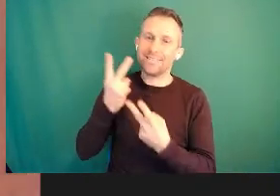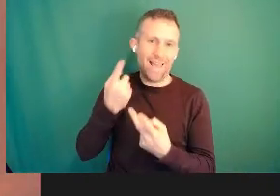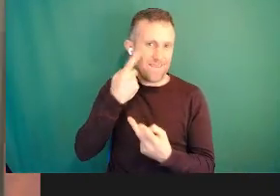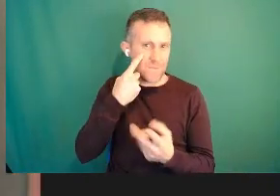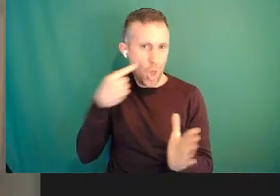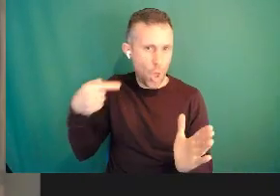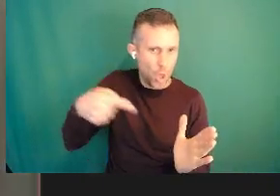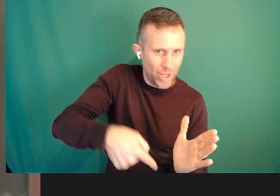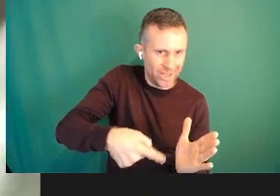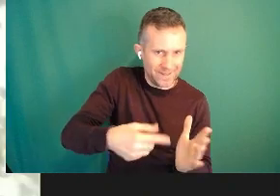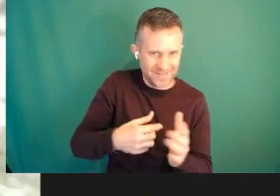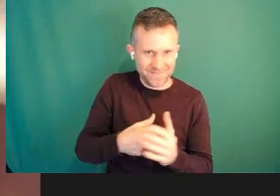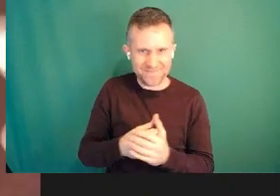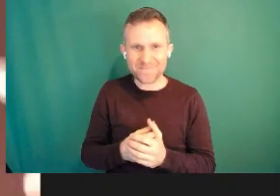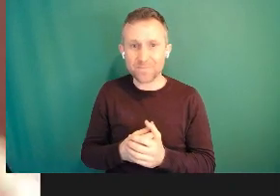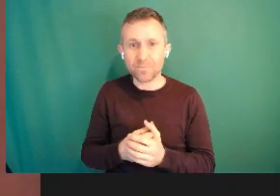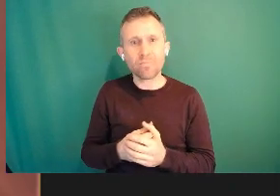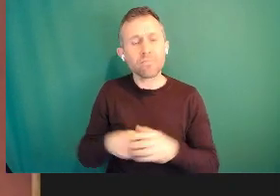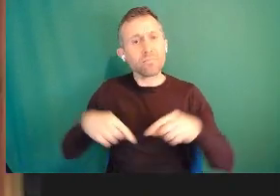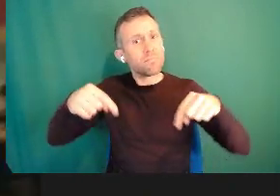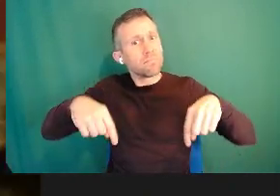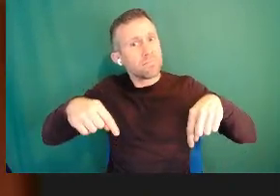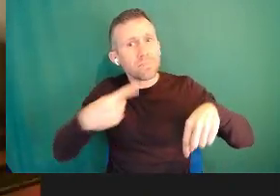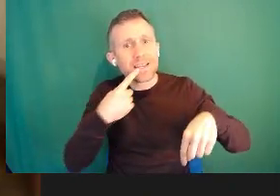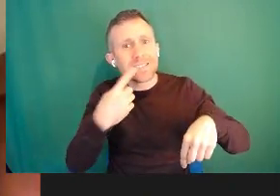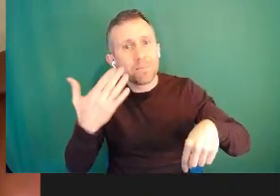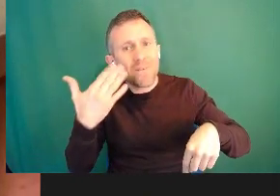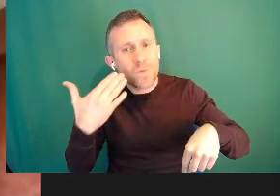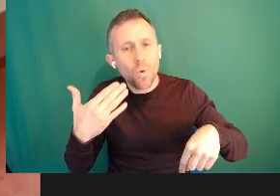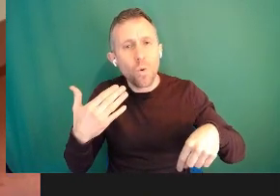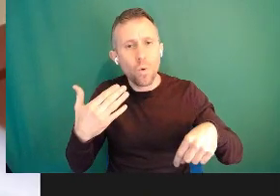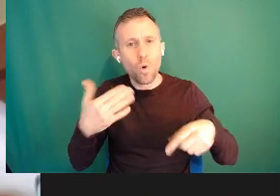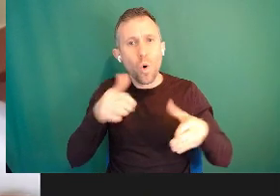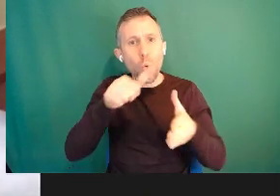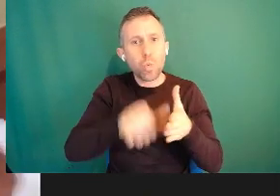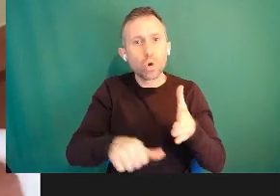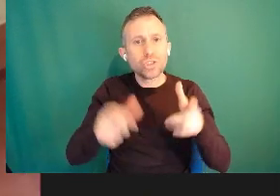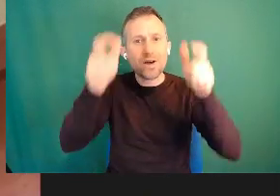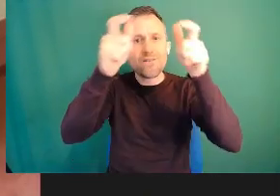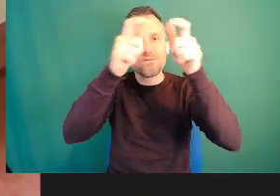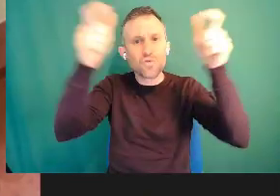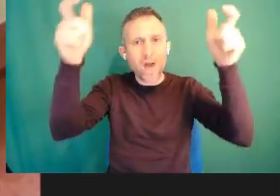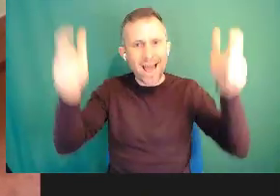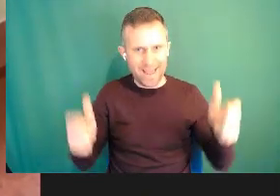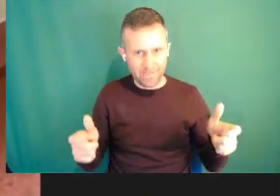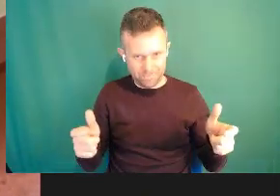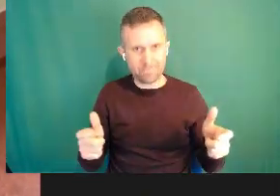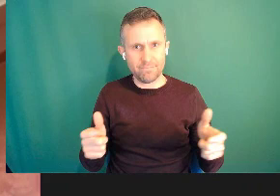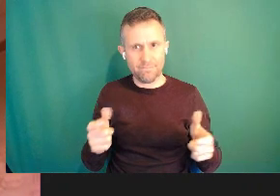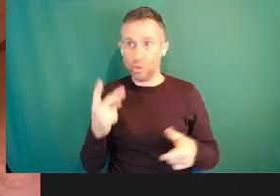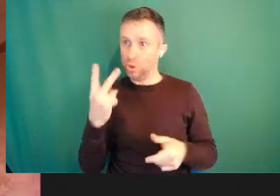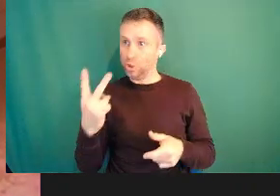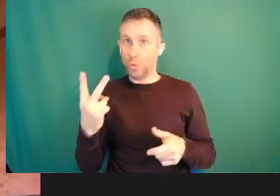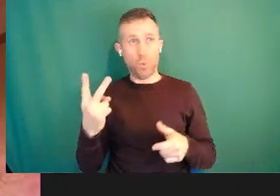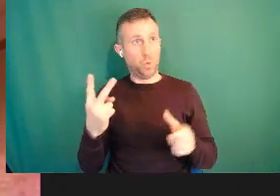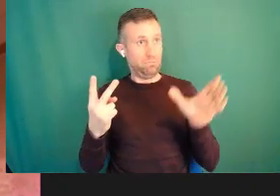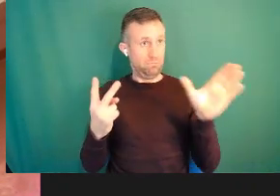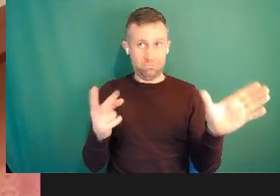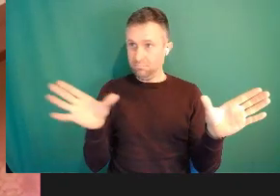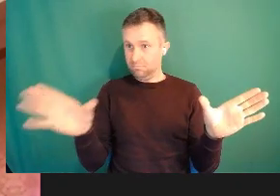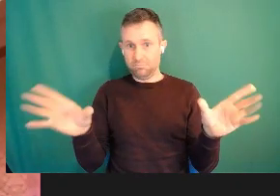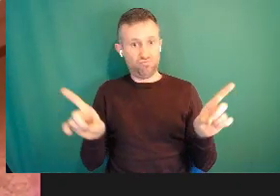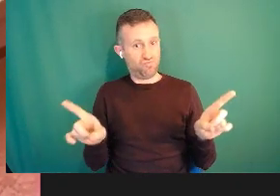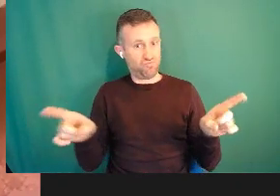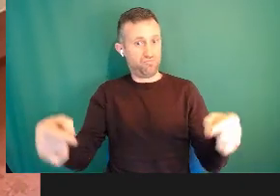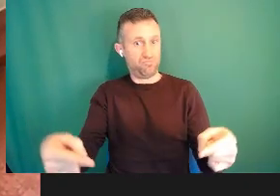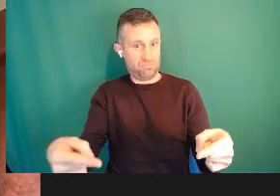framed. So we've got these two wooden archways here, and going into the library. And these are part of the medieval